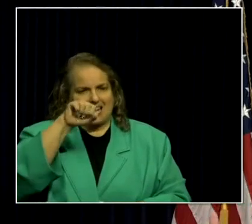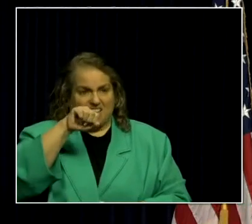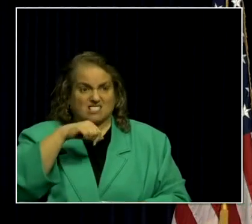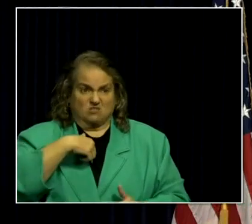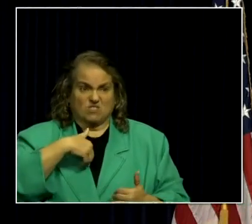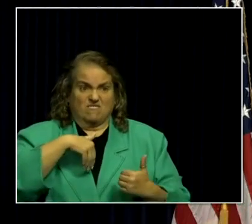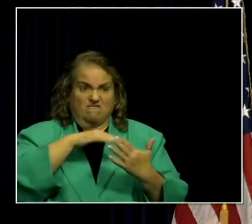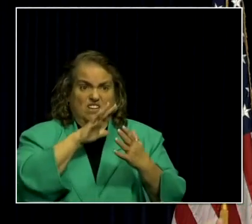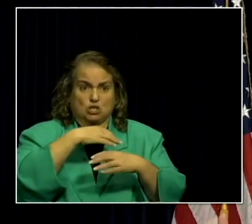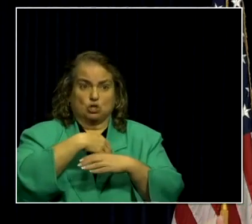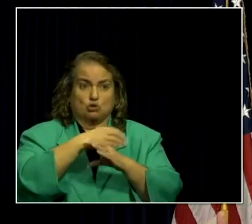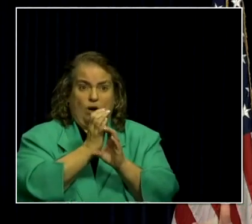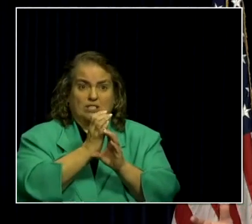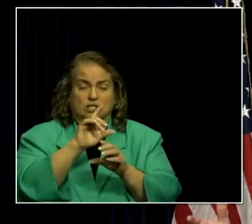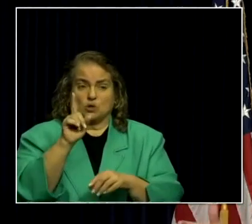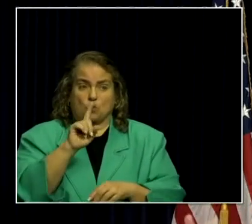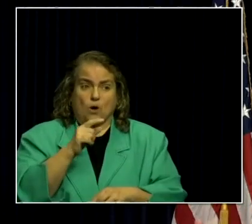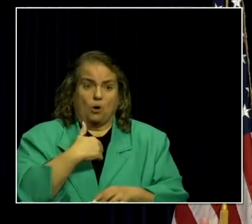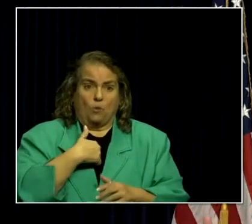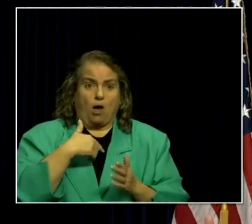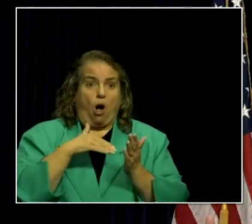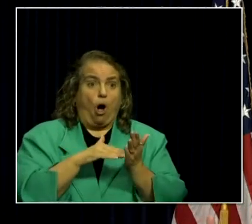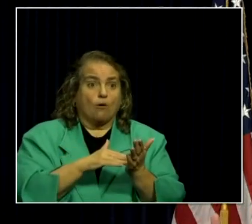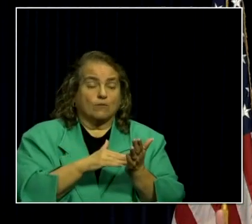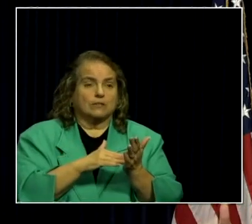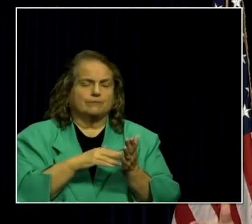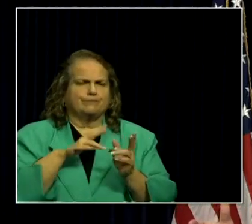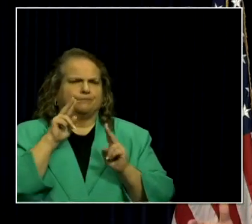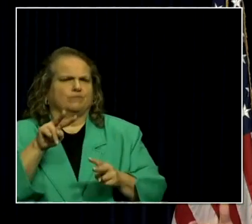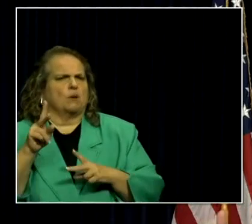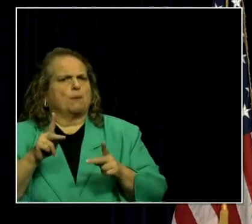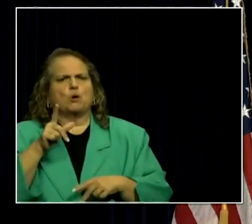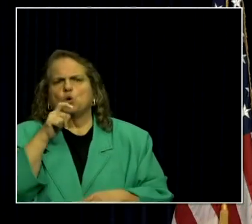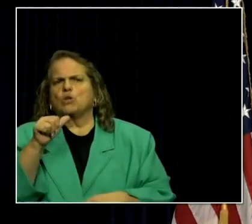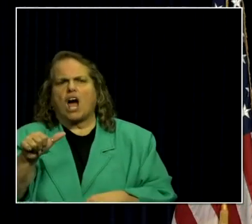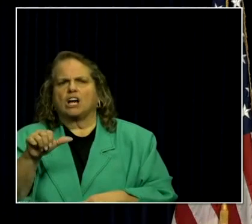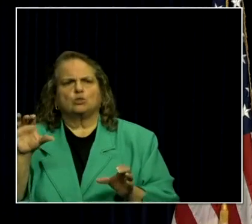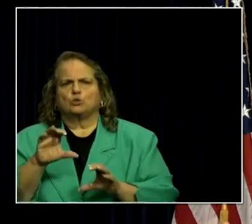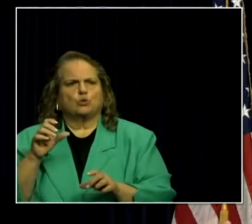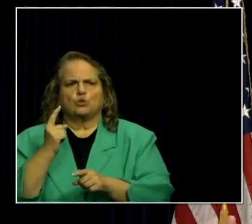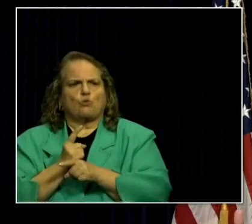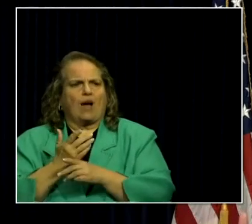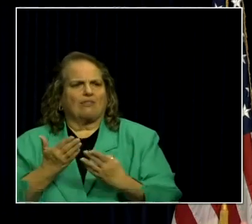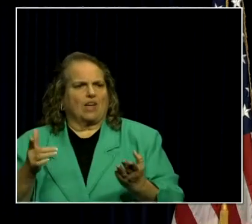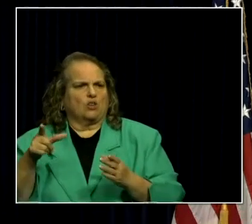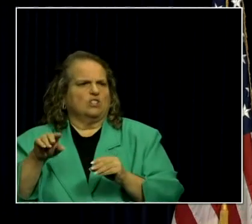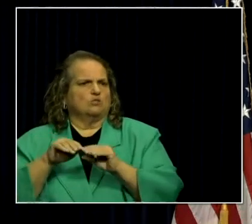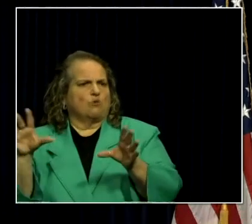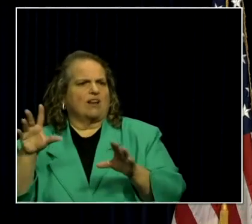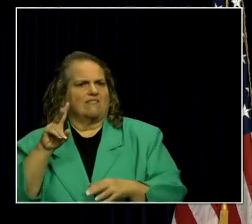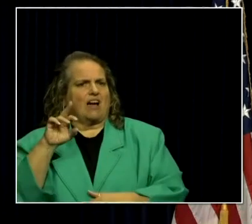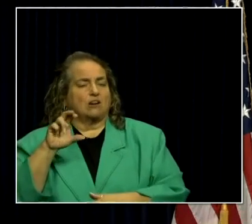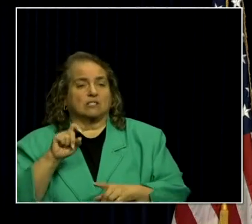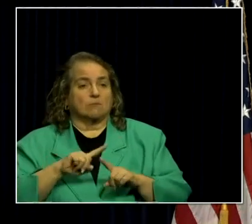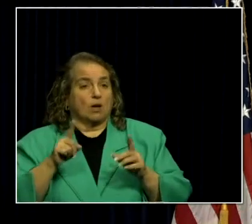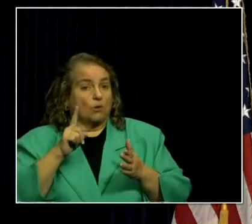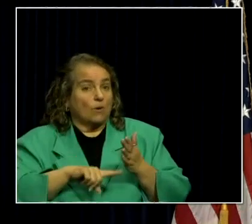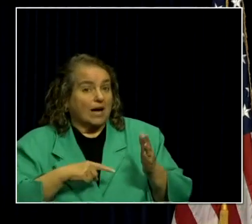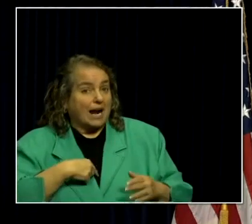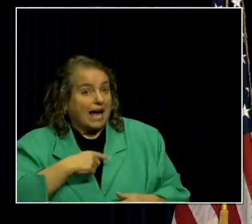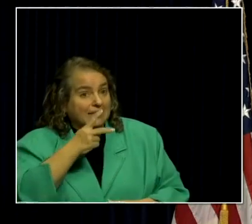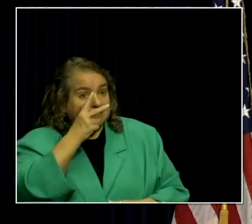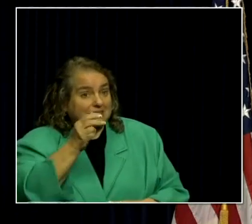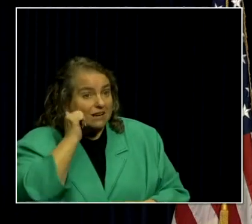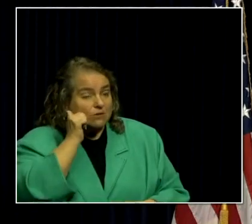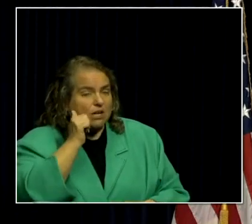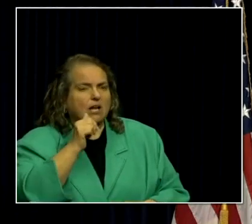we often focus on those that aren't doing the right thing and that are spreading the virus. But what I see every day is folks